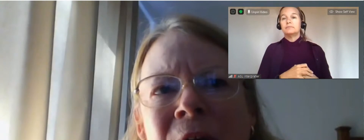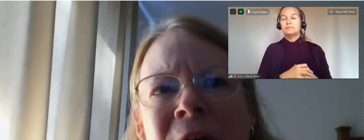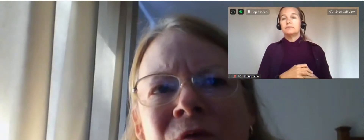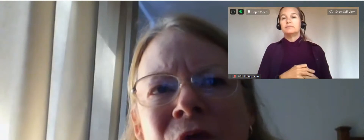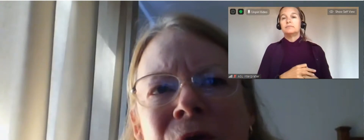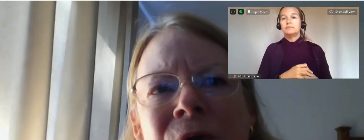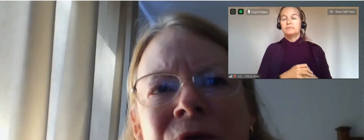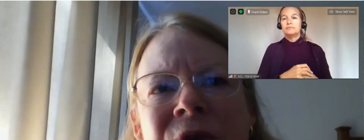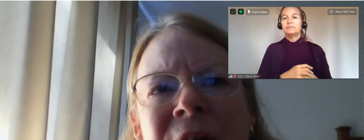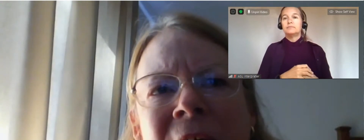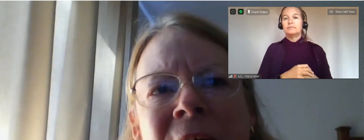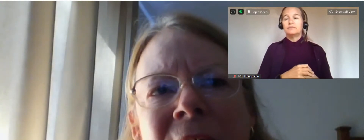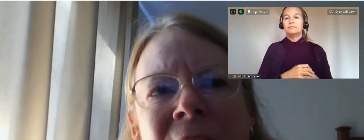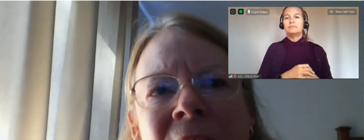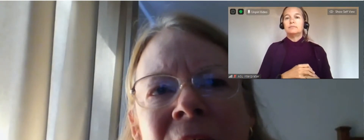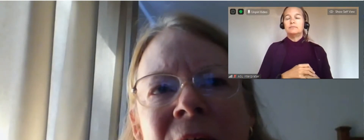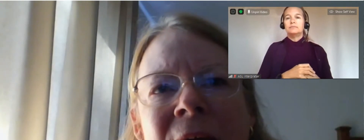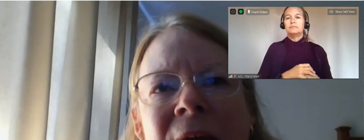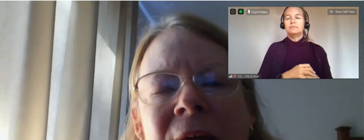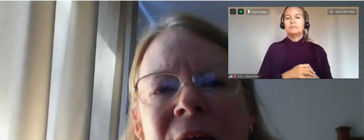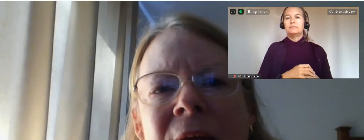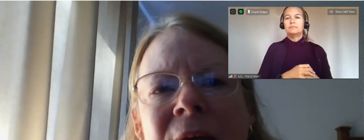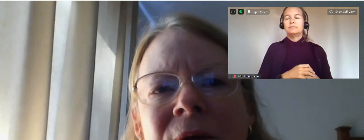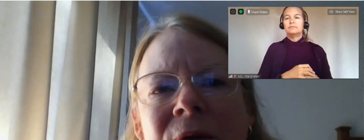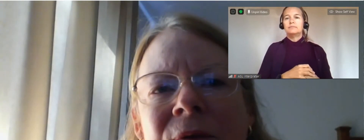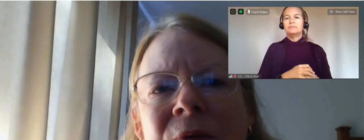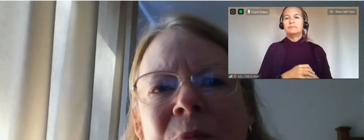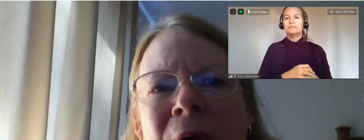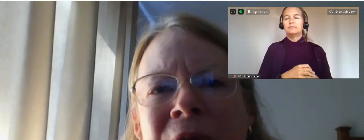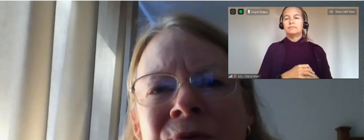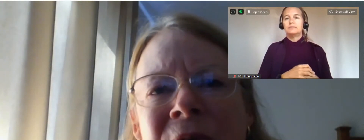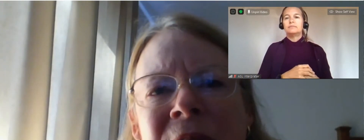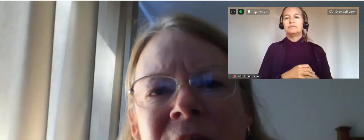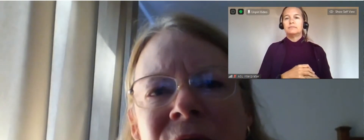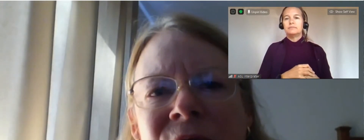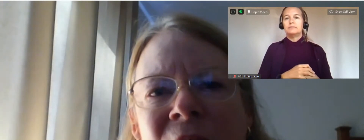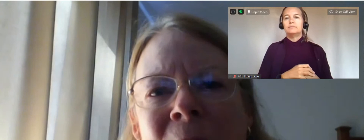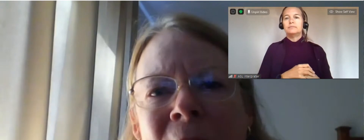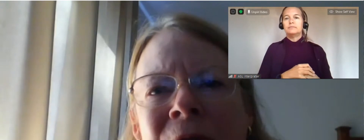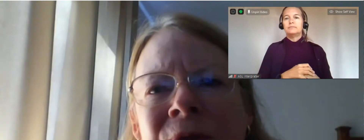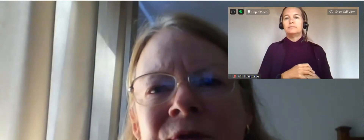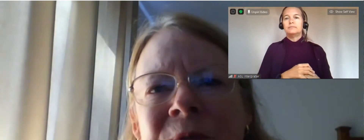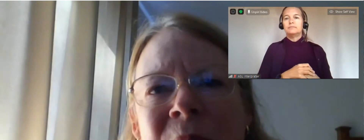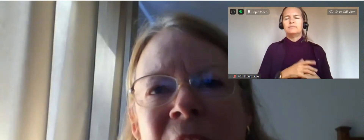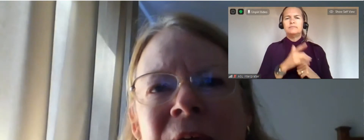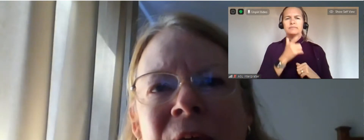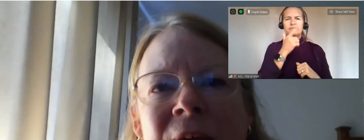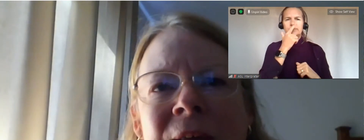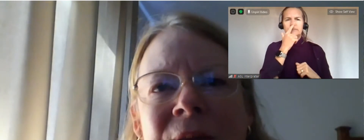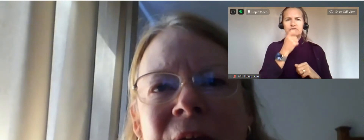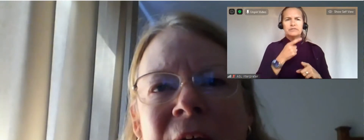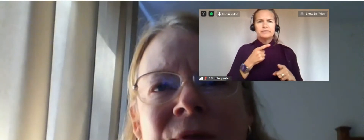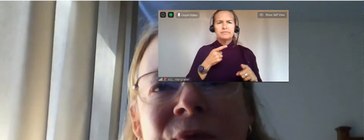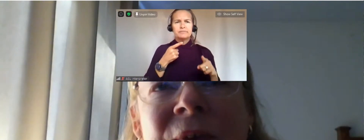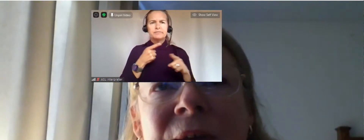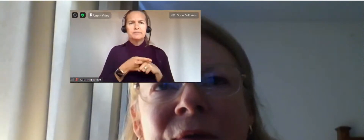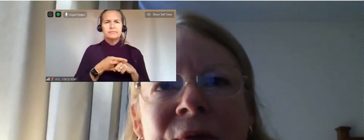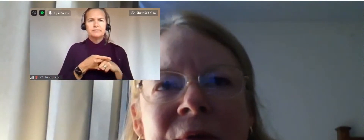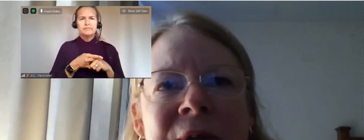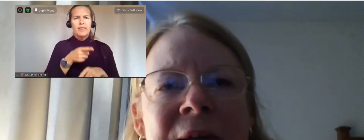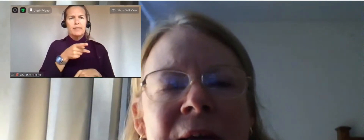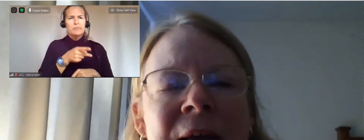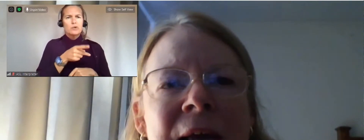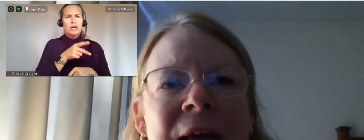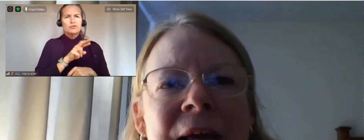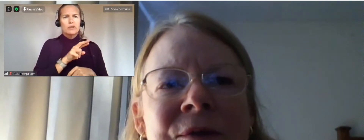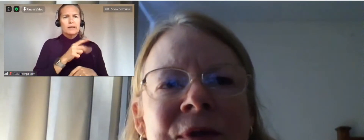Contrary to what I've heard today and the press release about the spike in